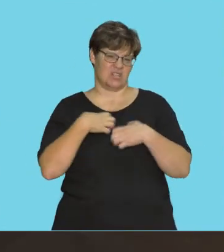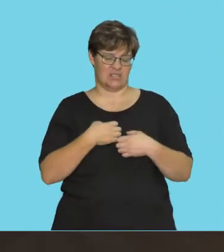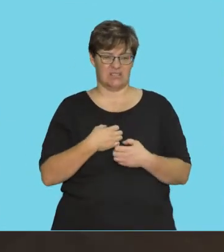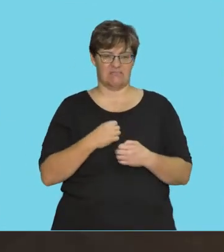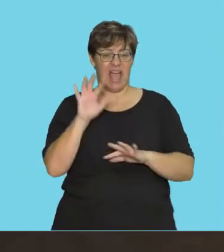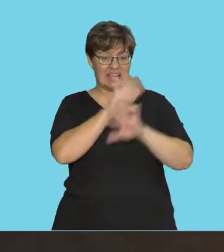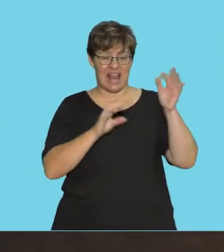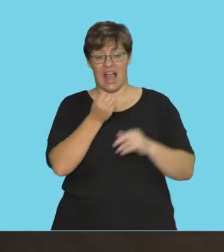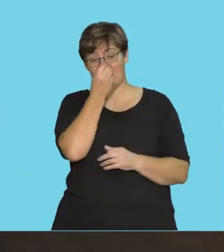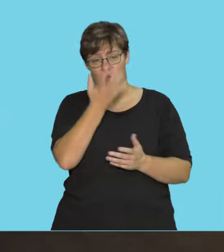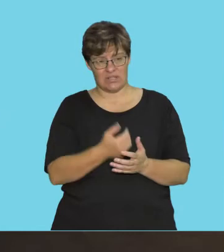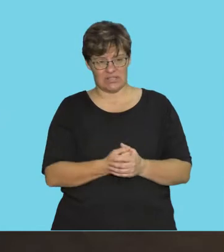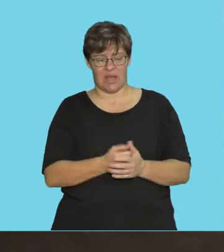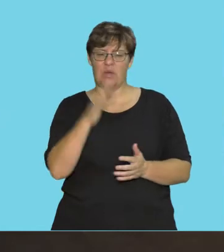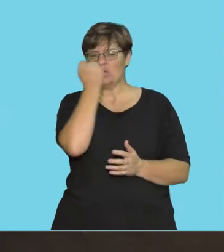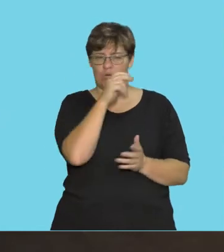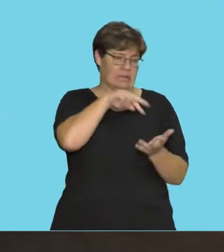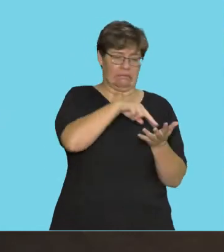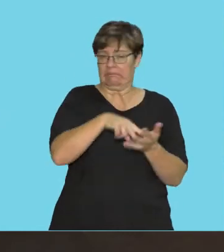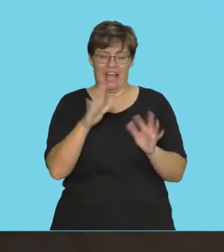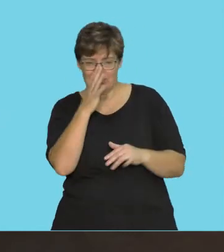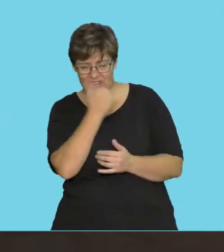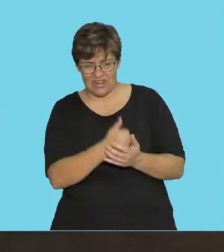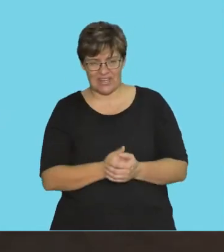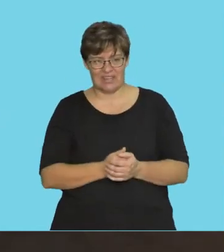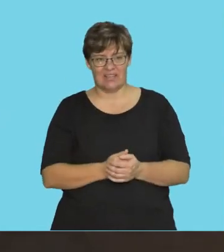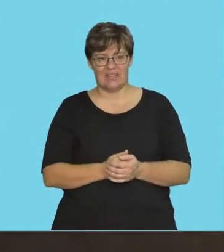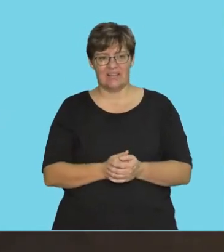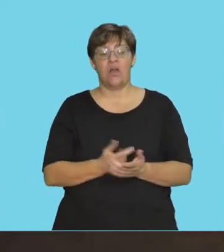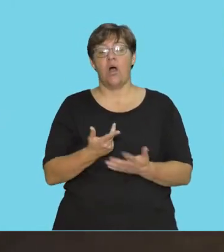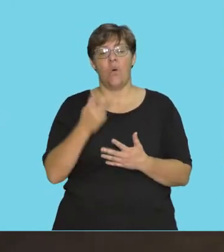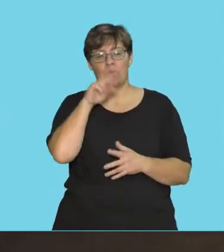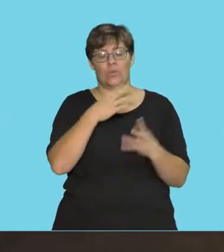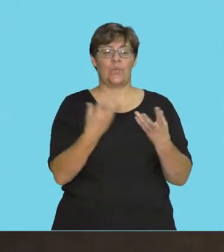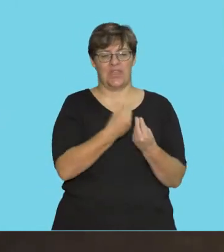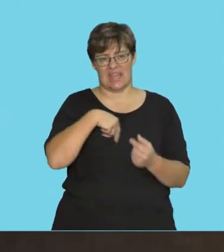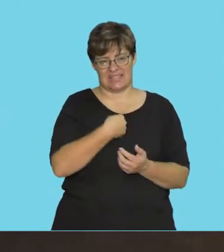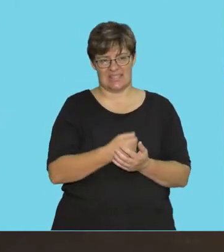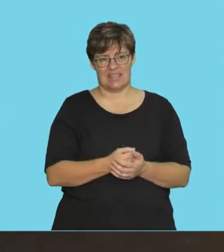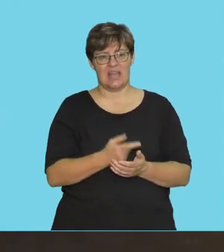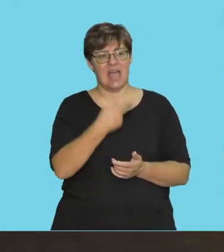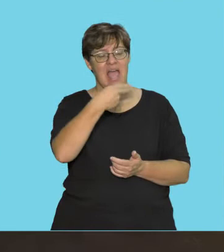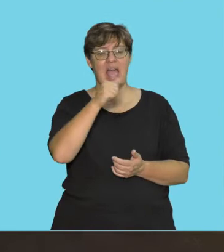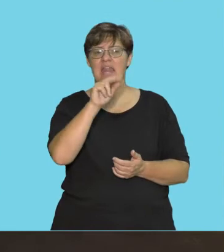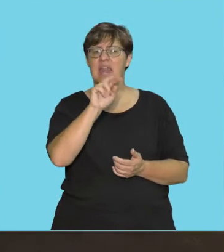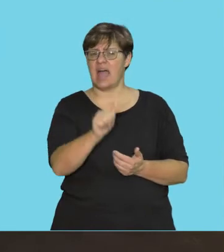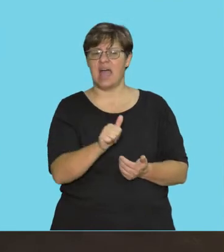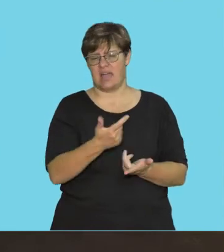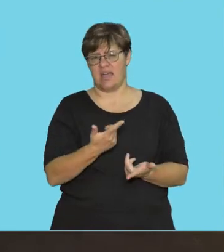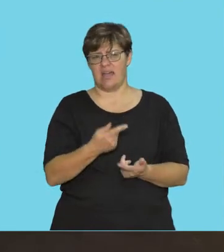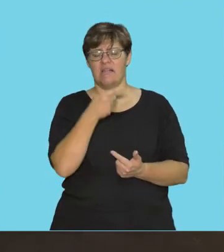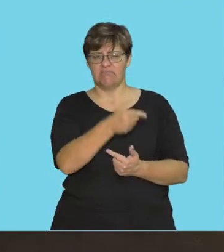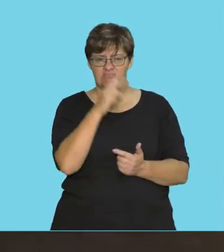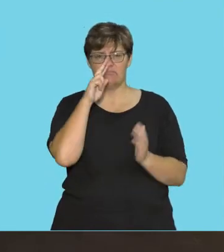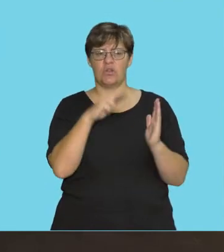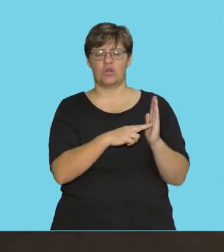Colours and flowers. Yeah. All right, so sorry guys, I'm standing all over us here in this lounge. I wish you could be here with us because you could see all these things. Hannah, I see Hannah